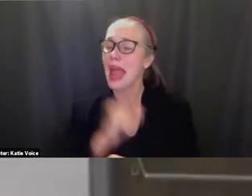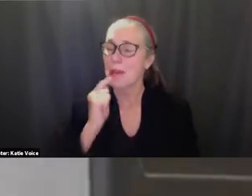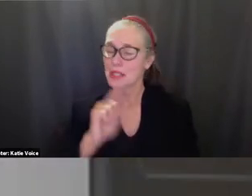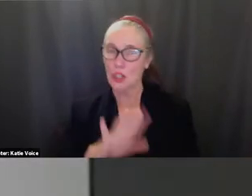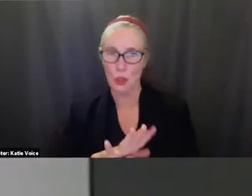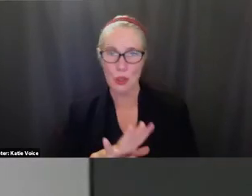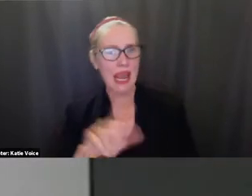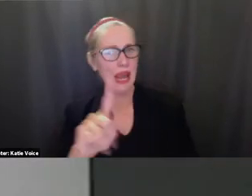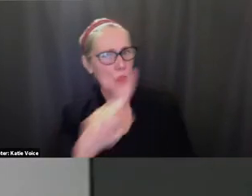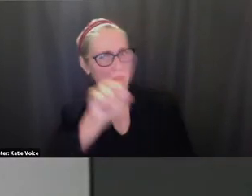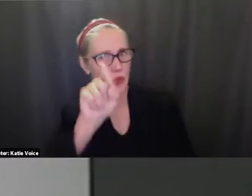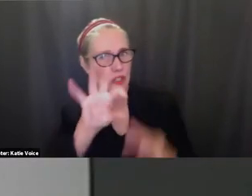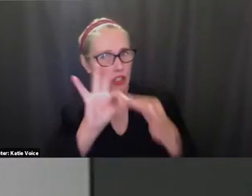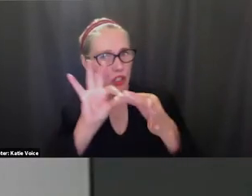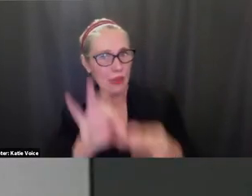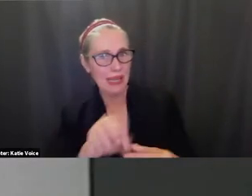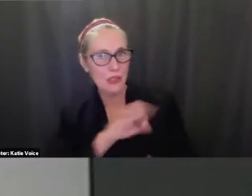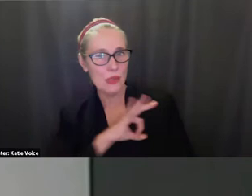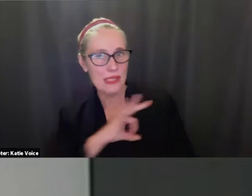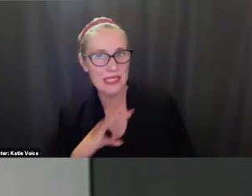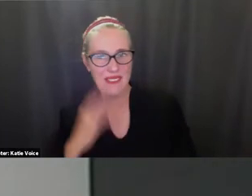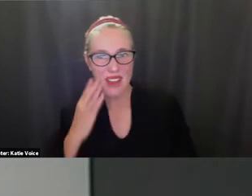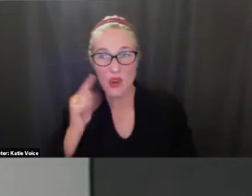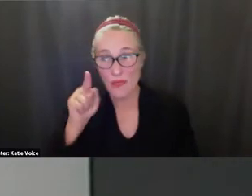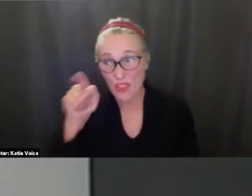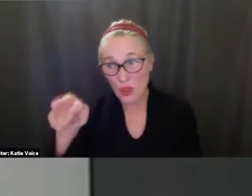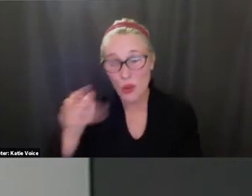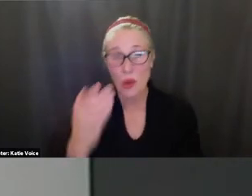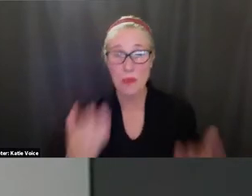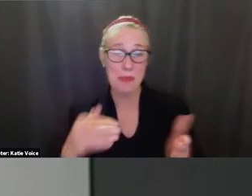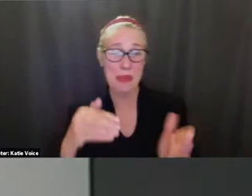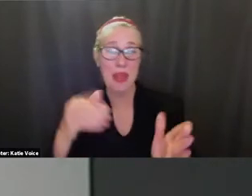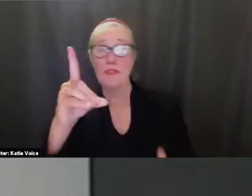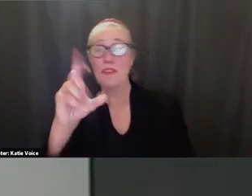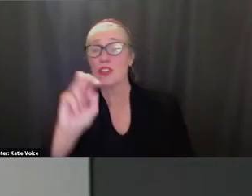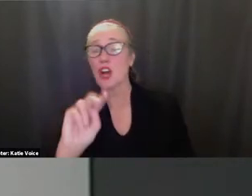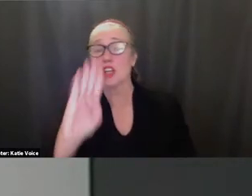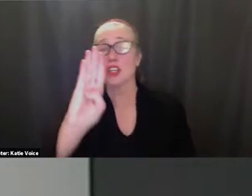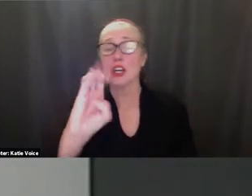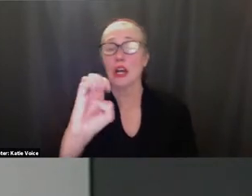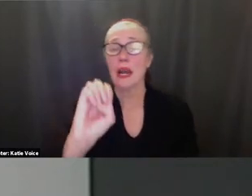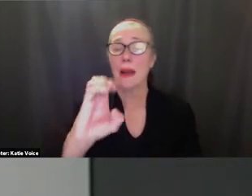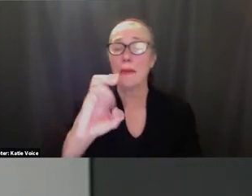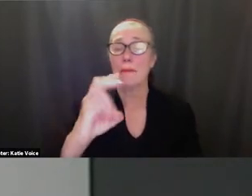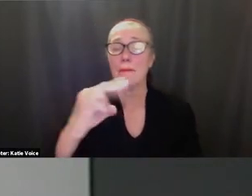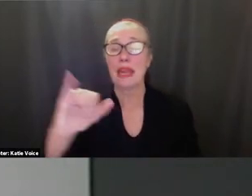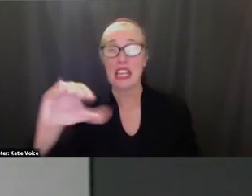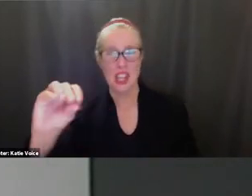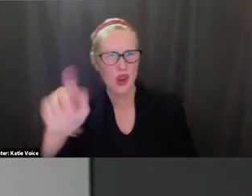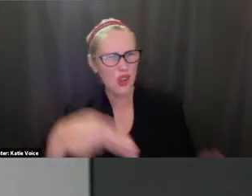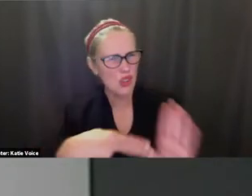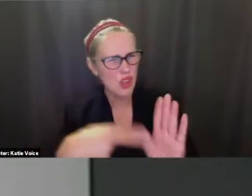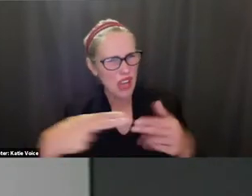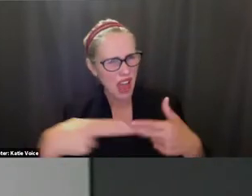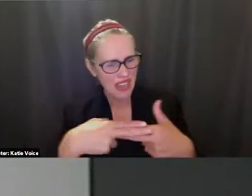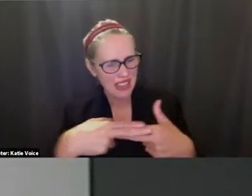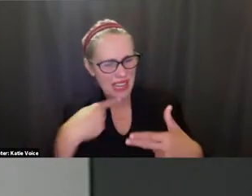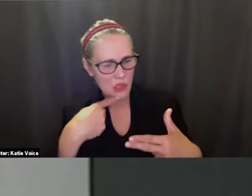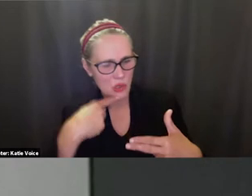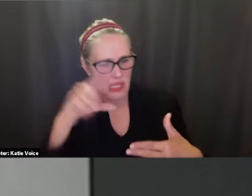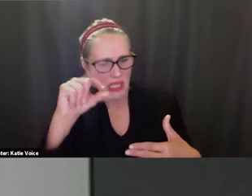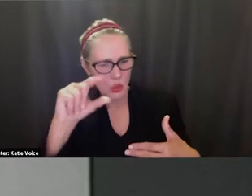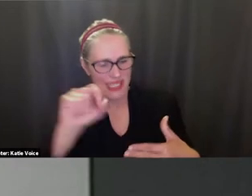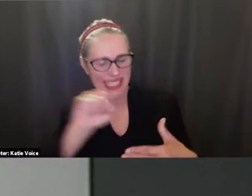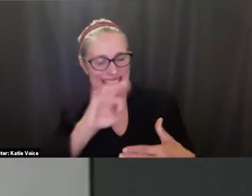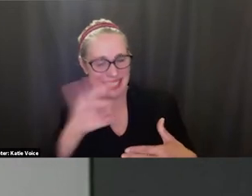staff so i don't know if this is for you or for dr becky on the slide you said there's 20 uh staff members that we're